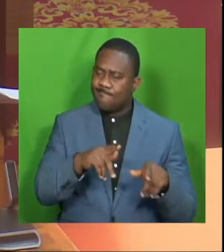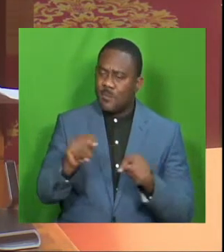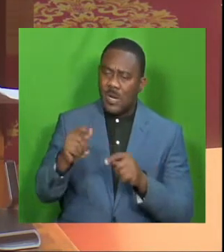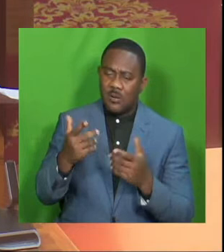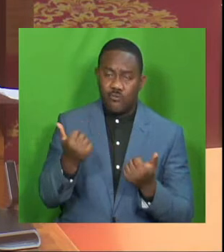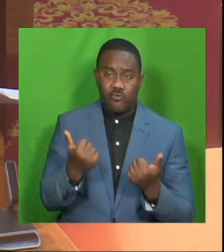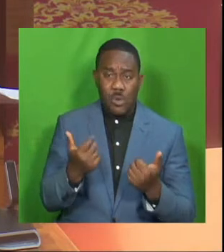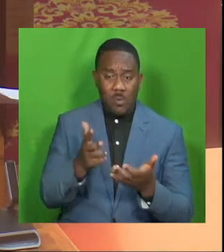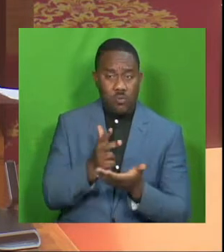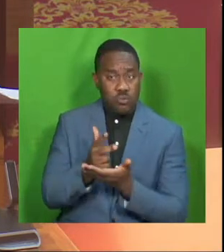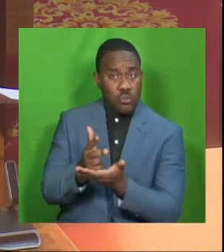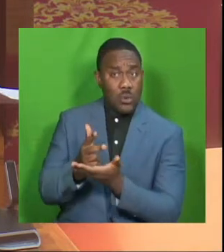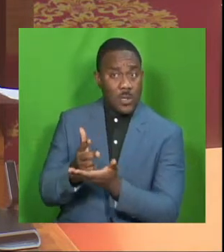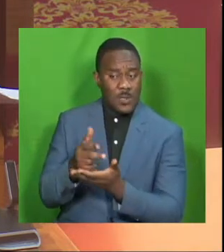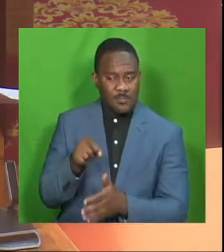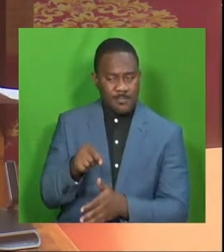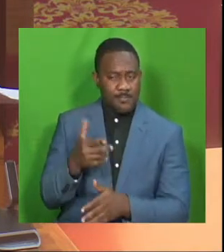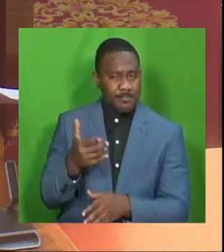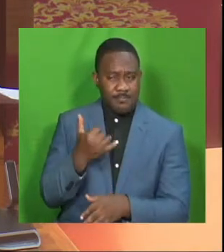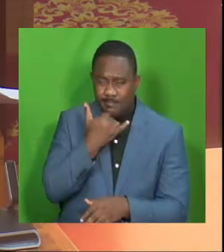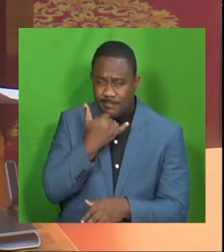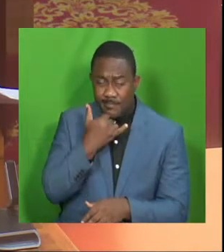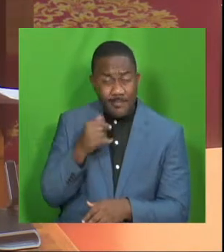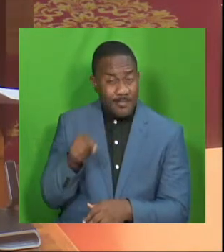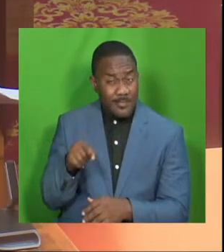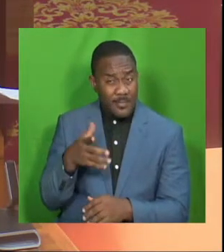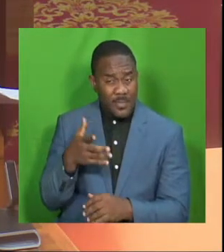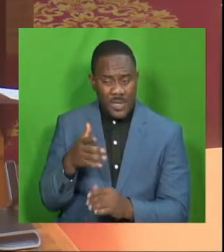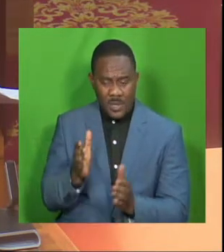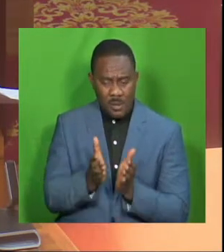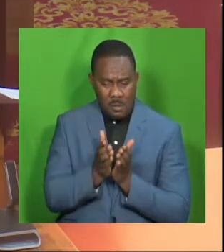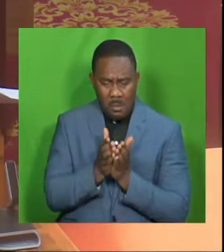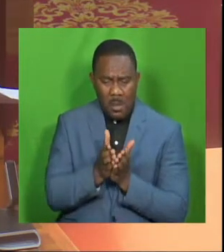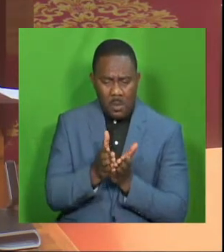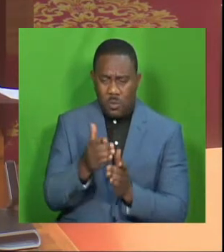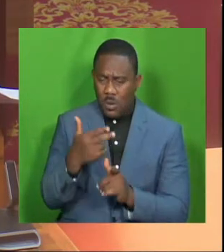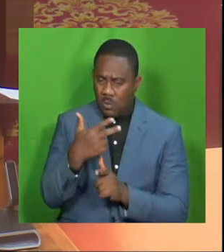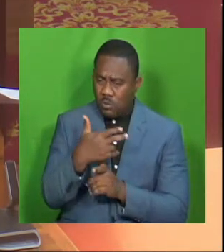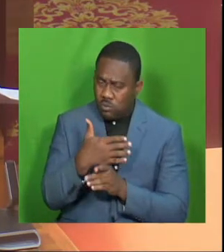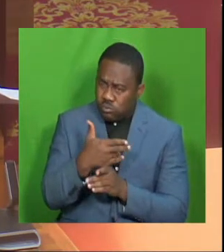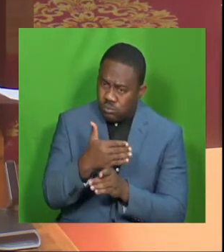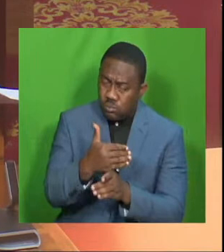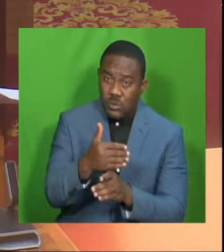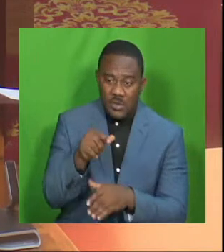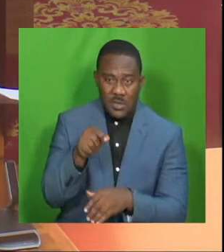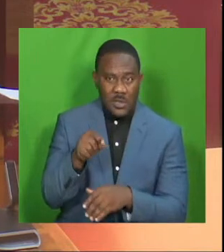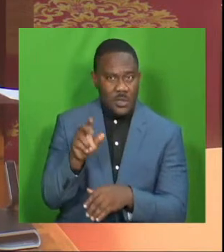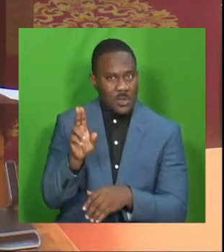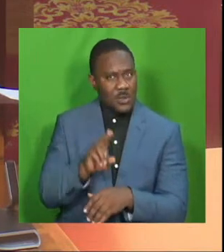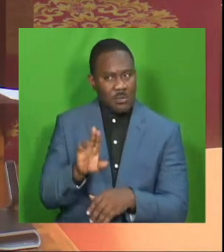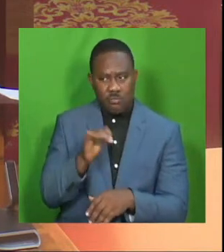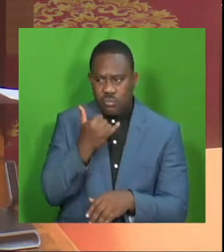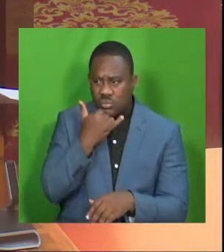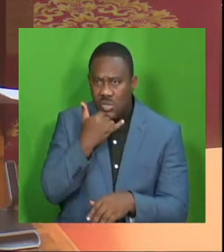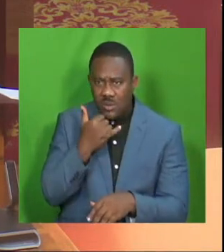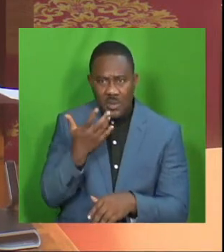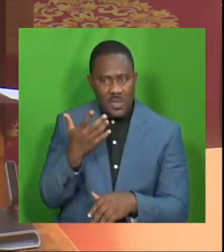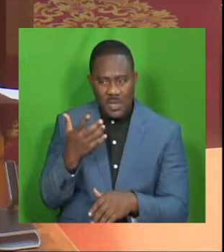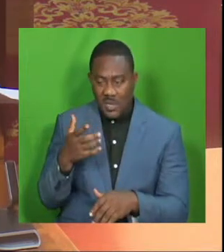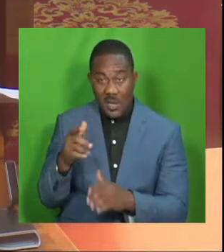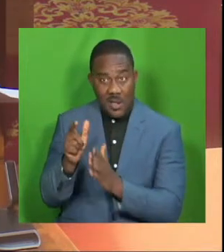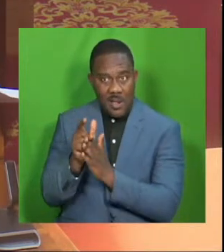cycle, weak enforcement of vessels cited for infractions, among others.